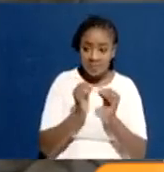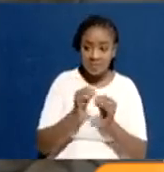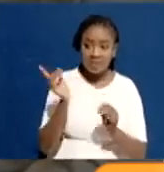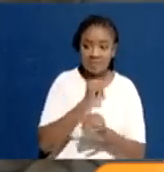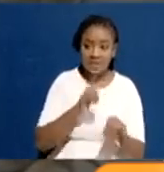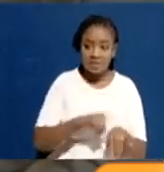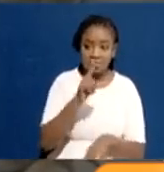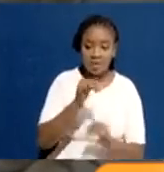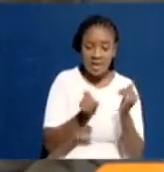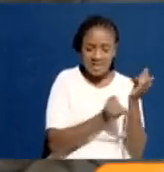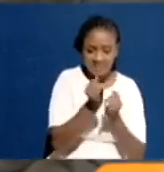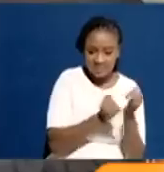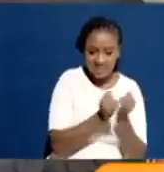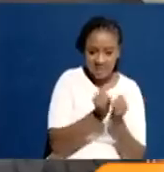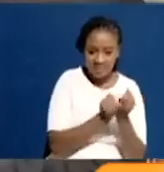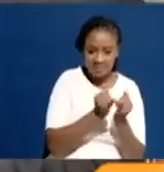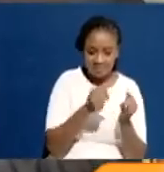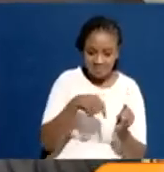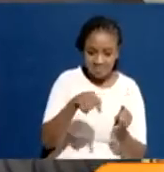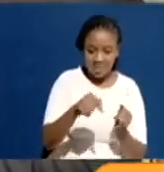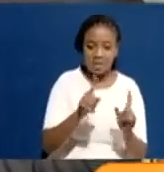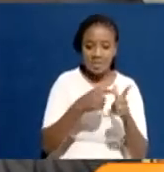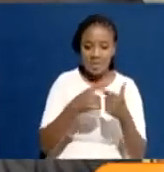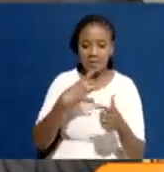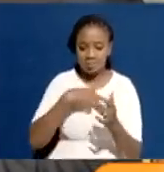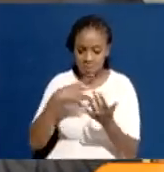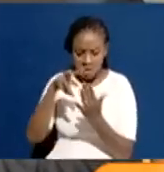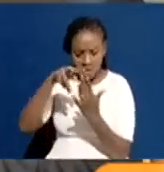participation hearings on Saturday before retreating to